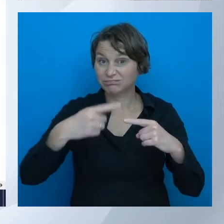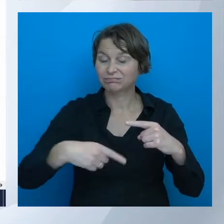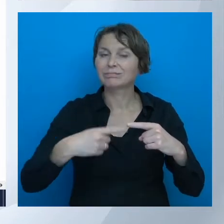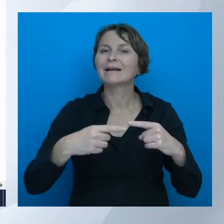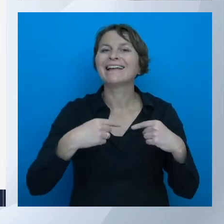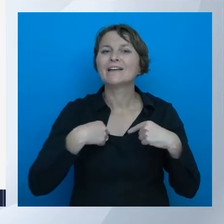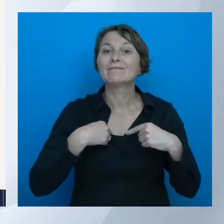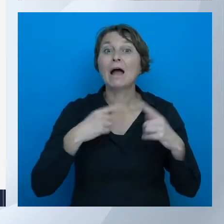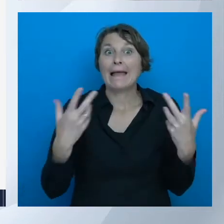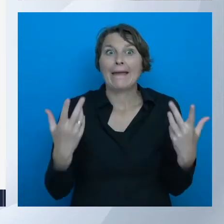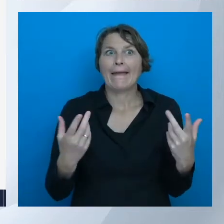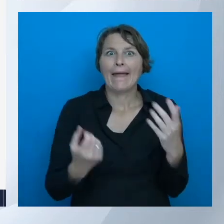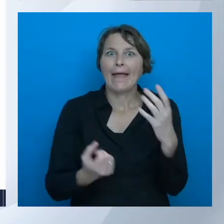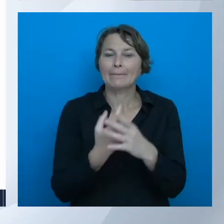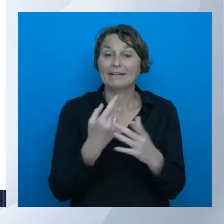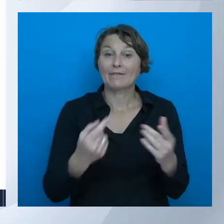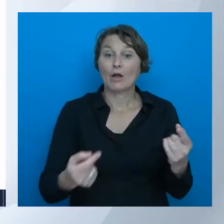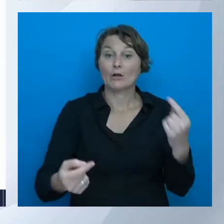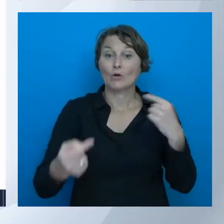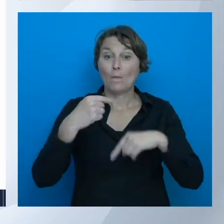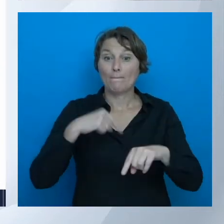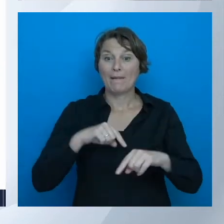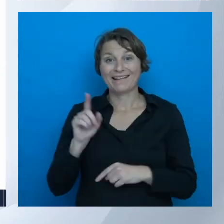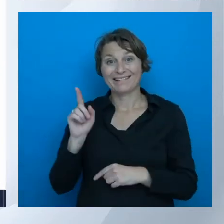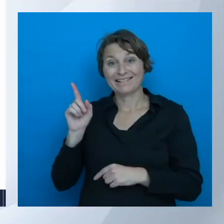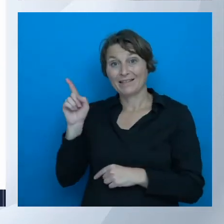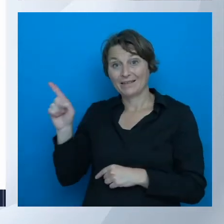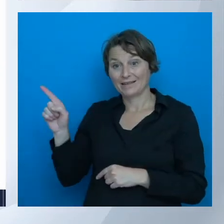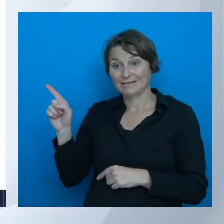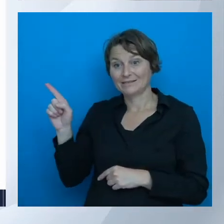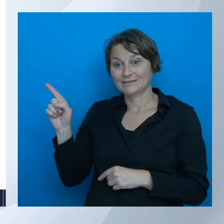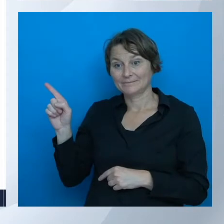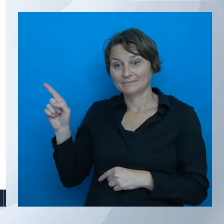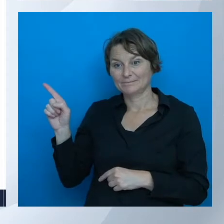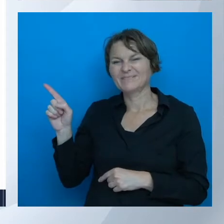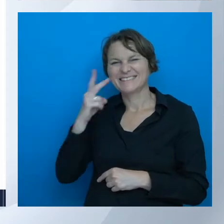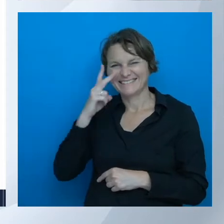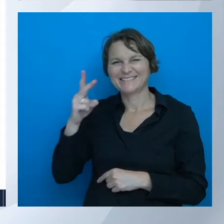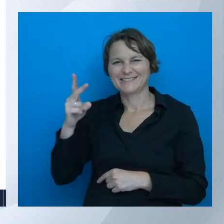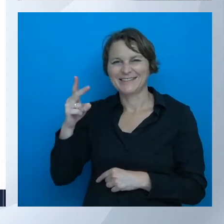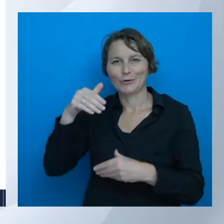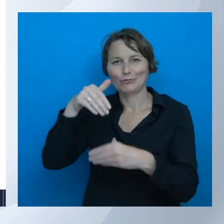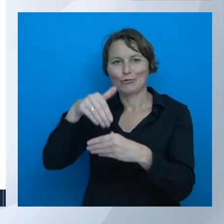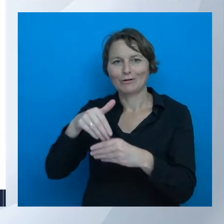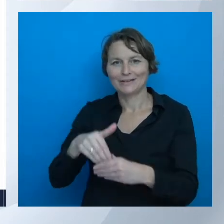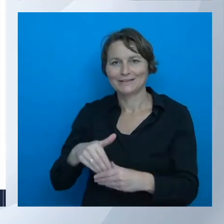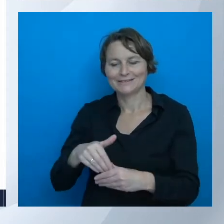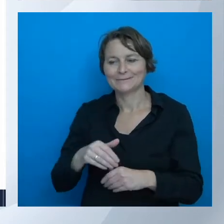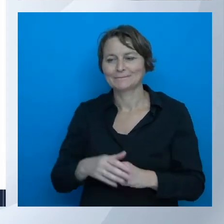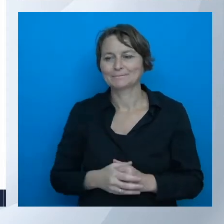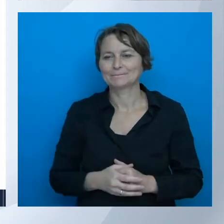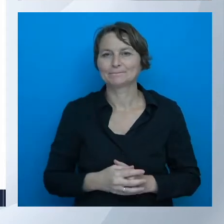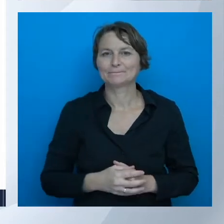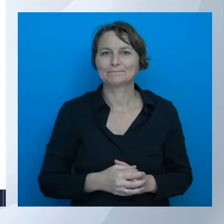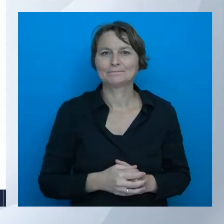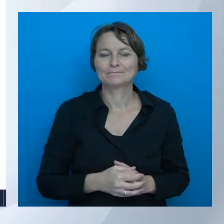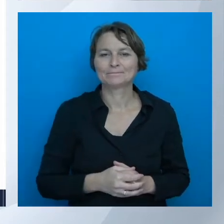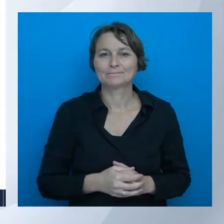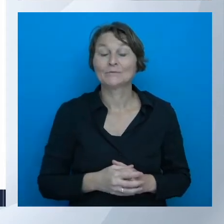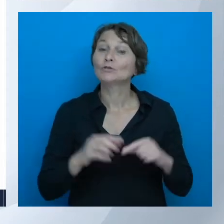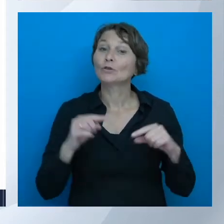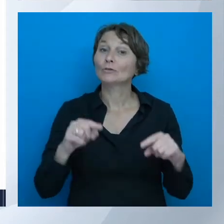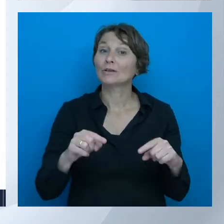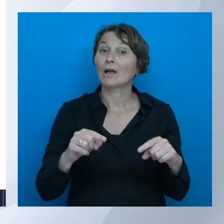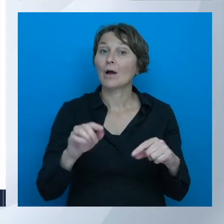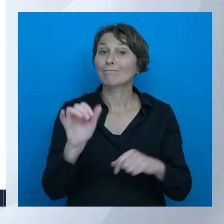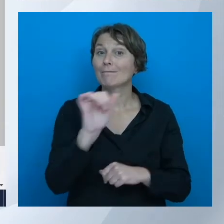can go to this URL and you will see some content here. So now I only still have the Azure virtual day, but within 30 seconds it